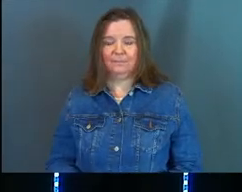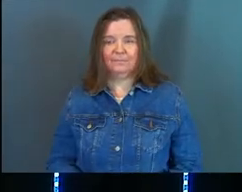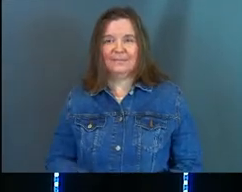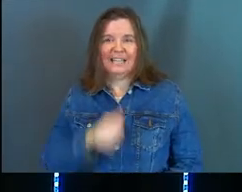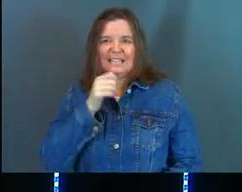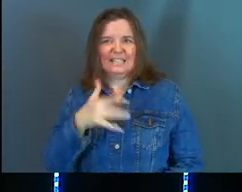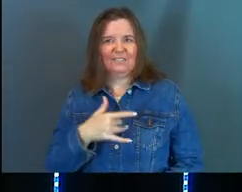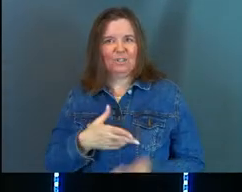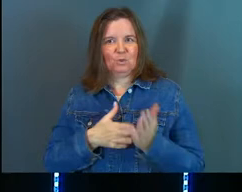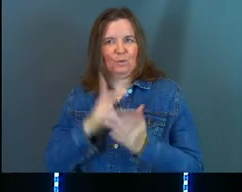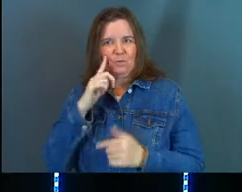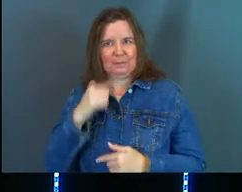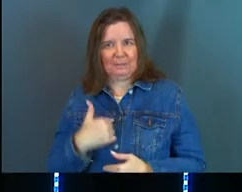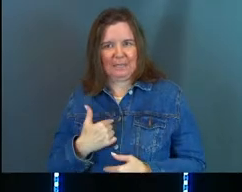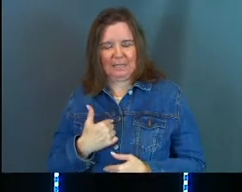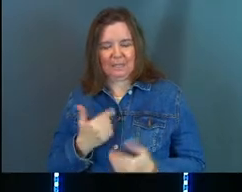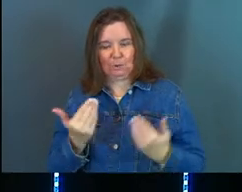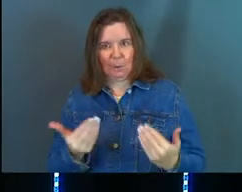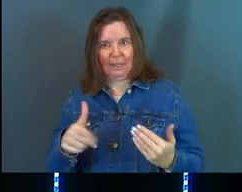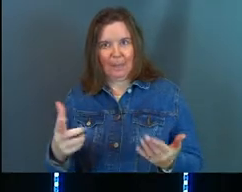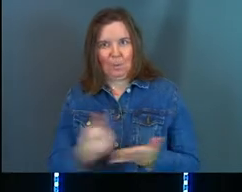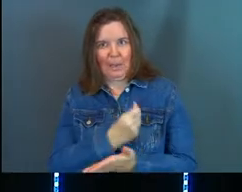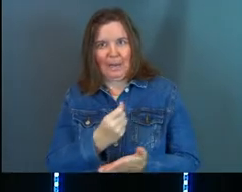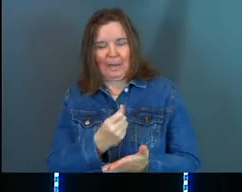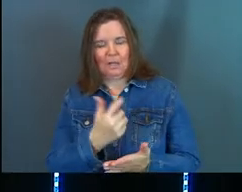It just didn't feel truthful to me. And so